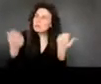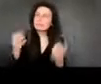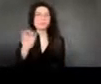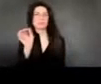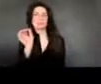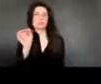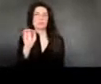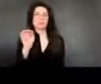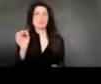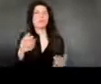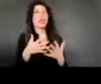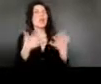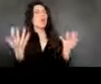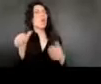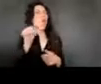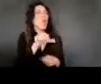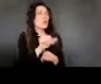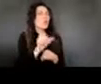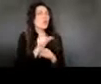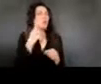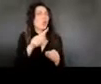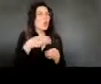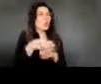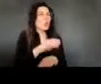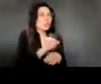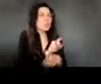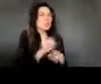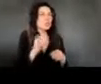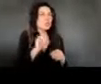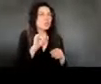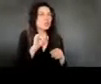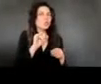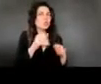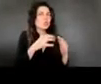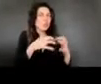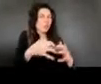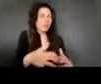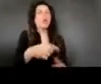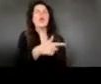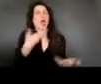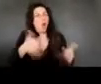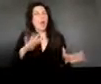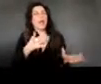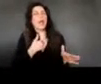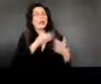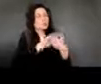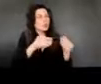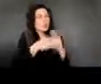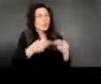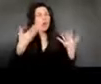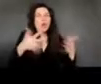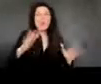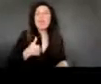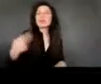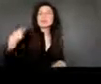on post-industrial ruins are doing in that context with kind of heritage framings and utilizing kind of